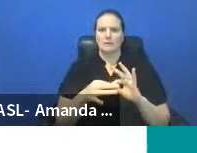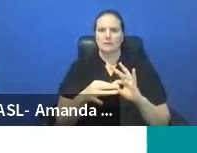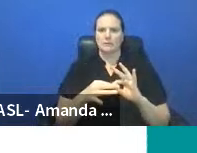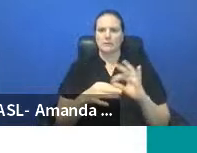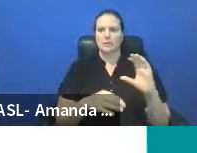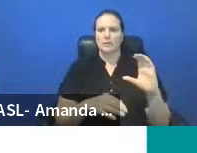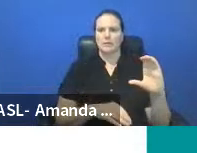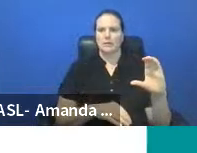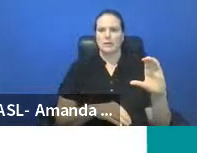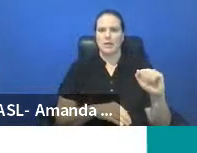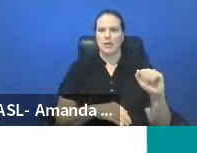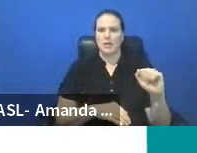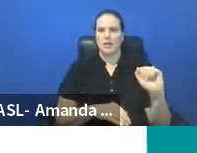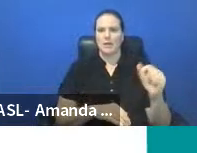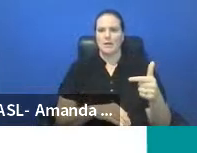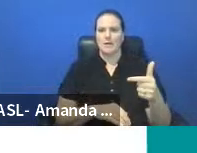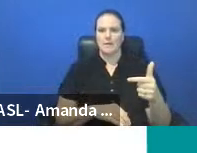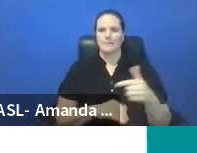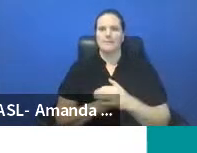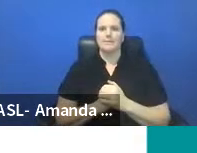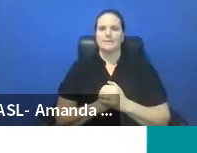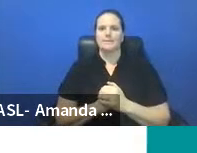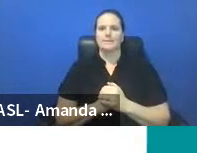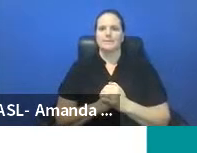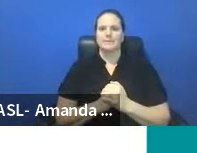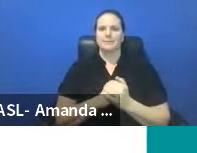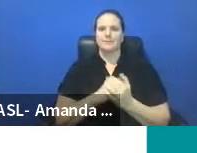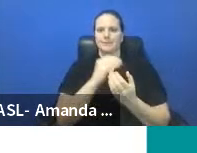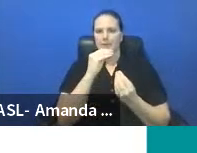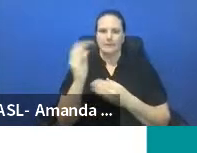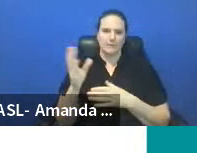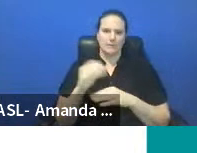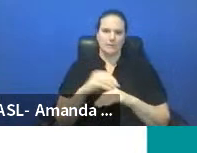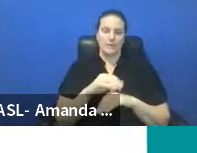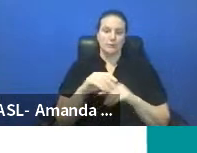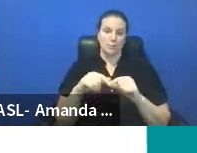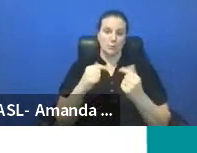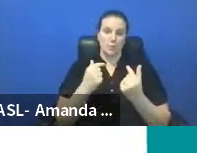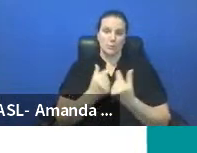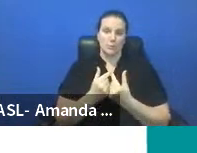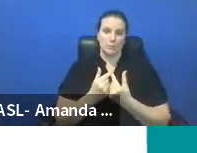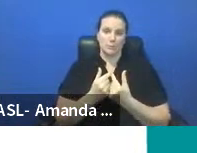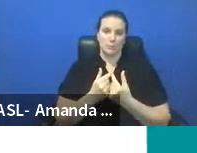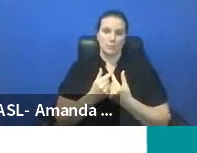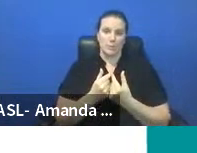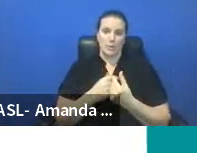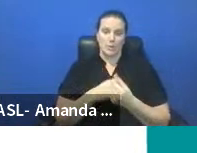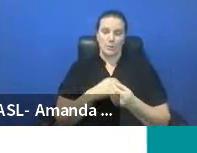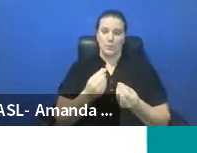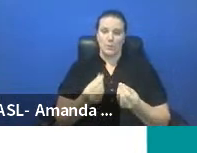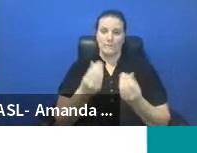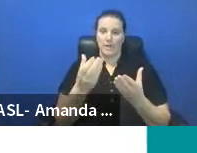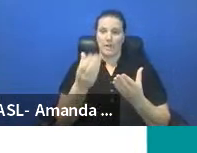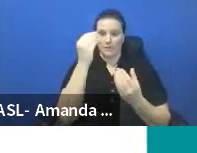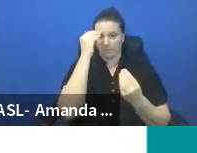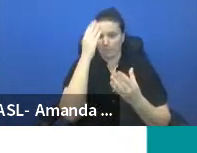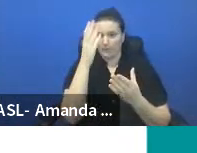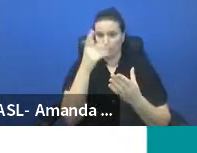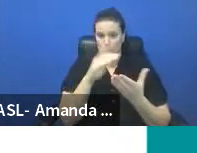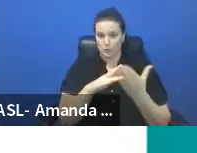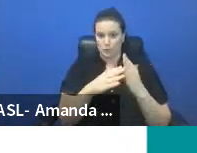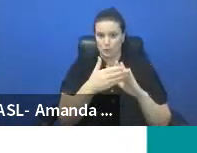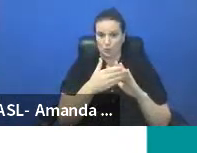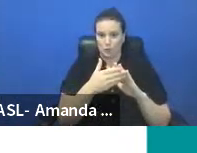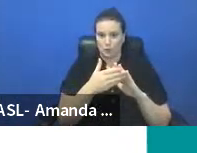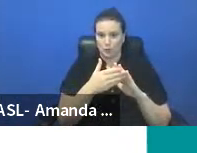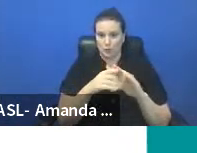the CAG and we will get information over to this advisory group. We do provide information to the Community